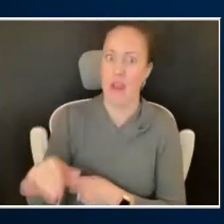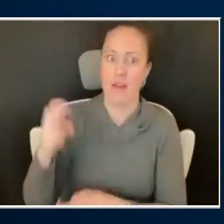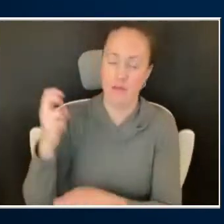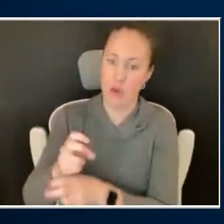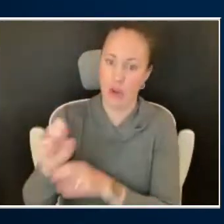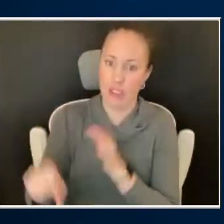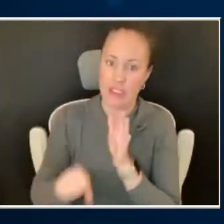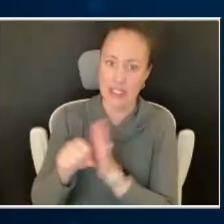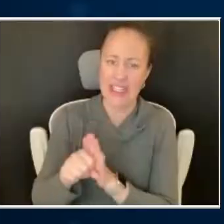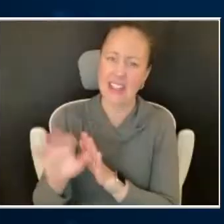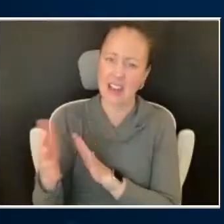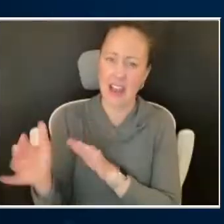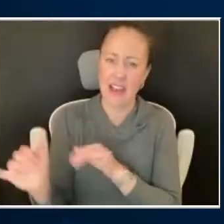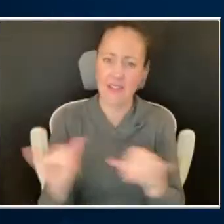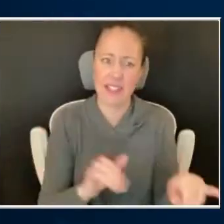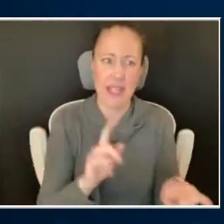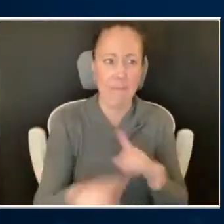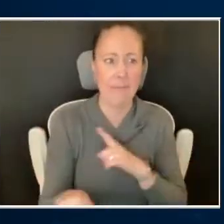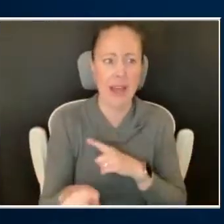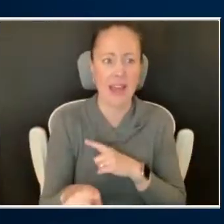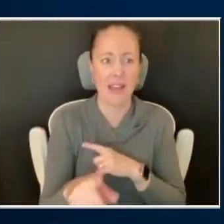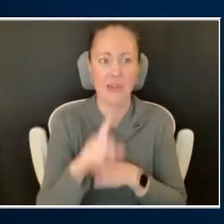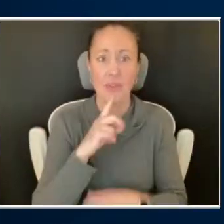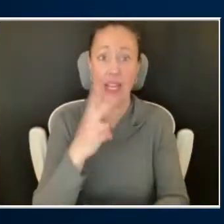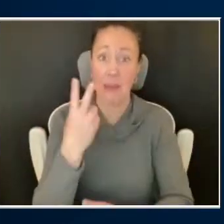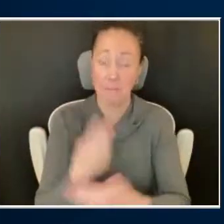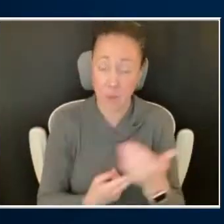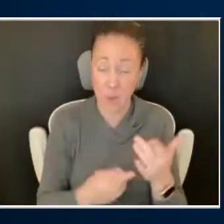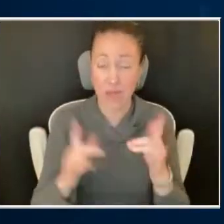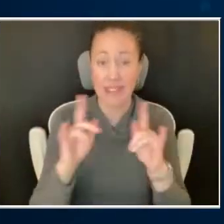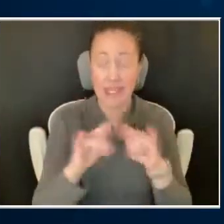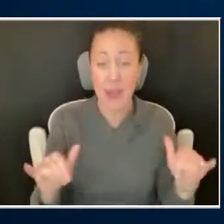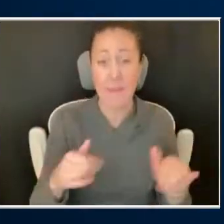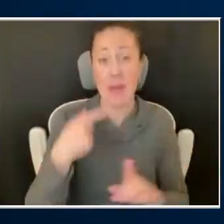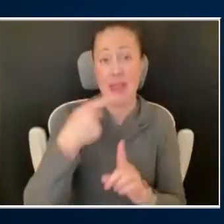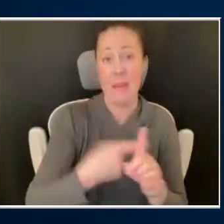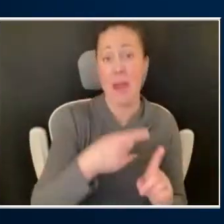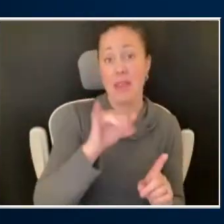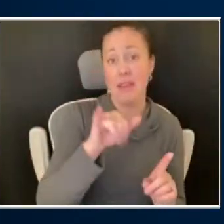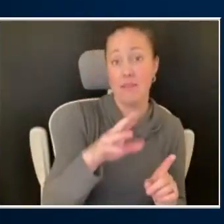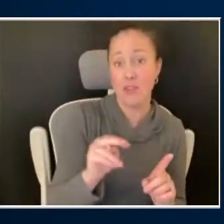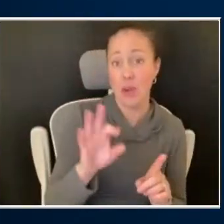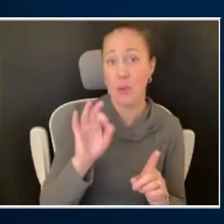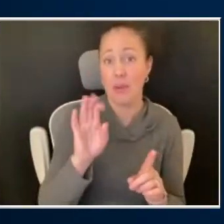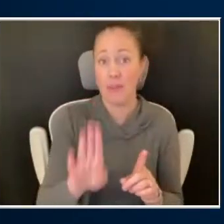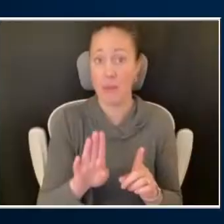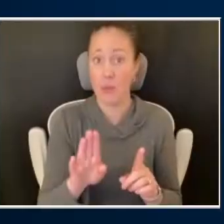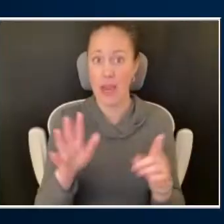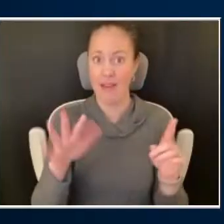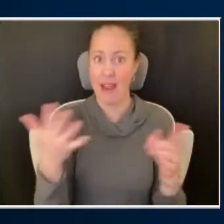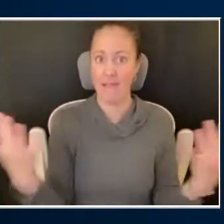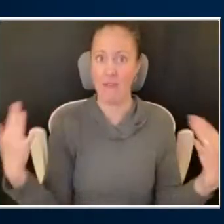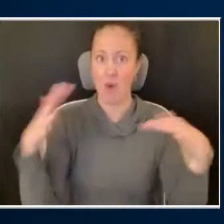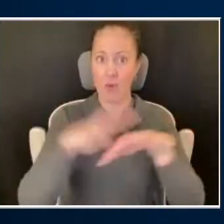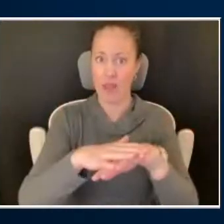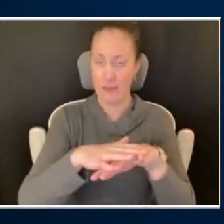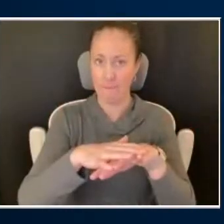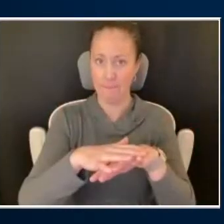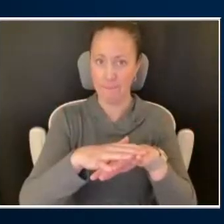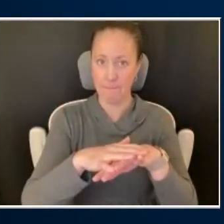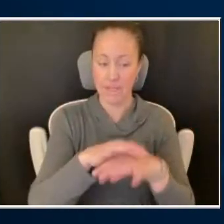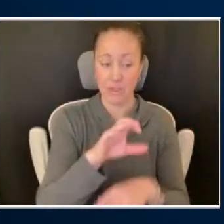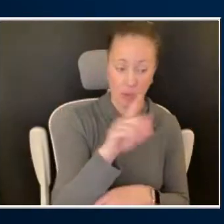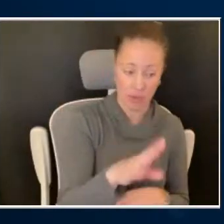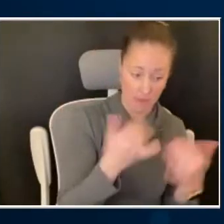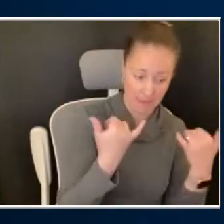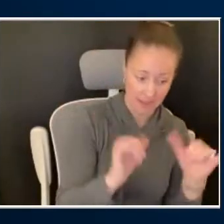but I think kind of hitting both. In the month of January and February, I'm still in my club season, but we also do preseason conditioning for high